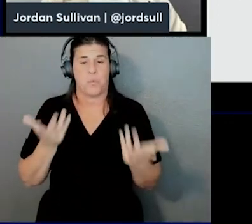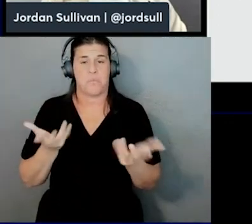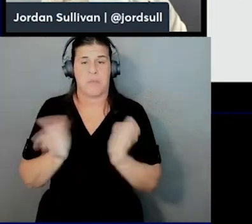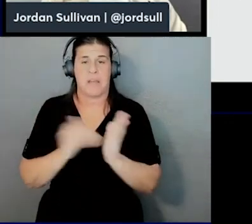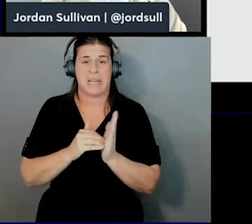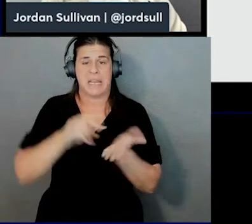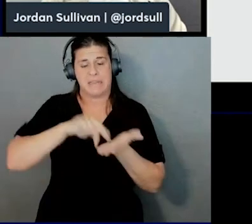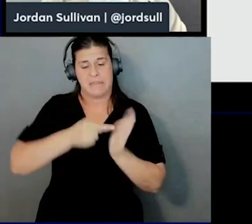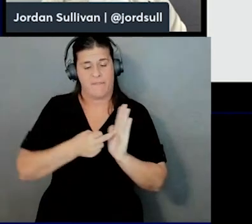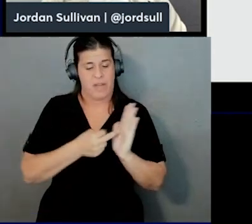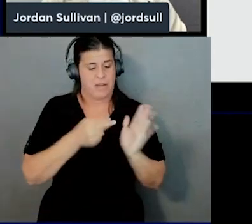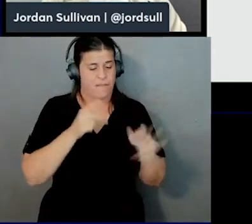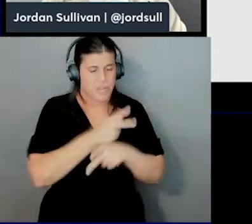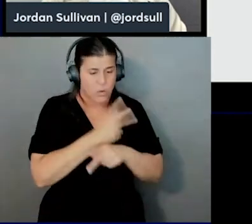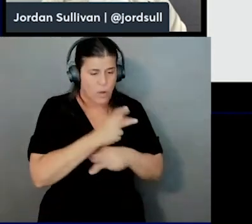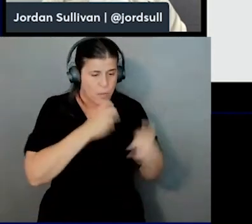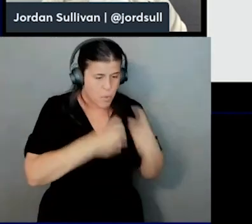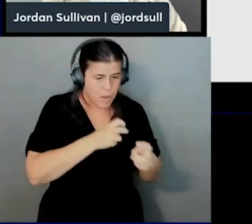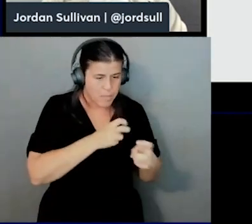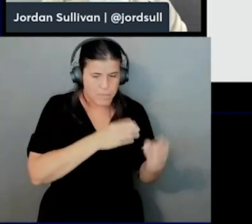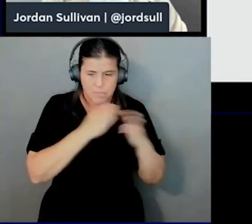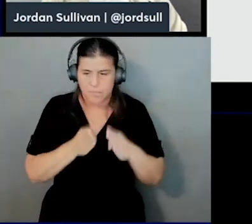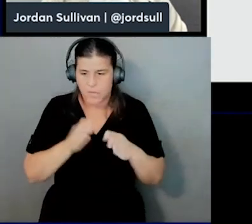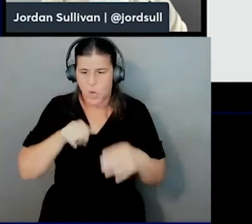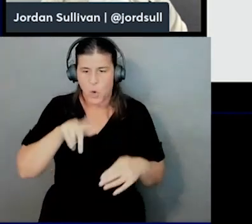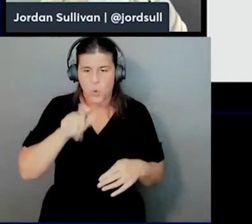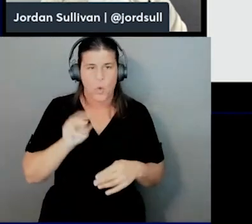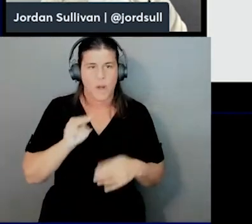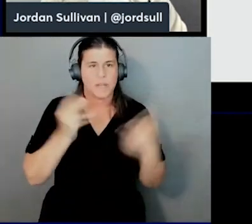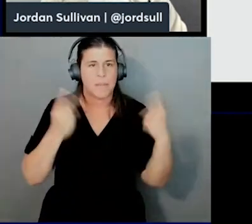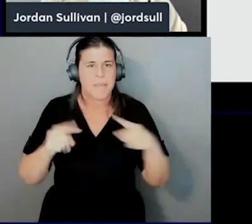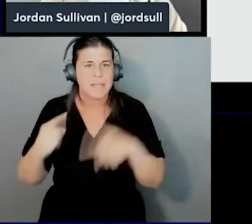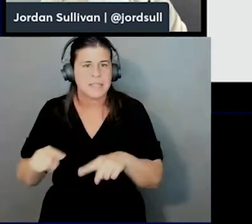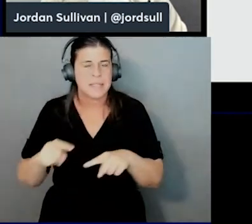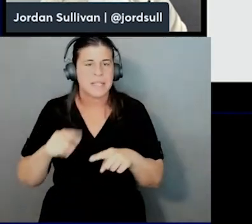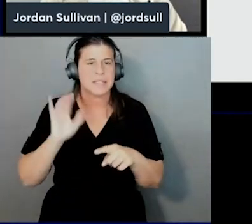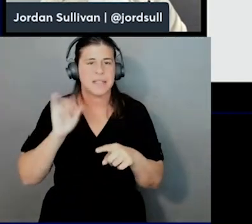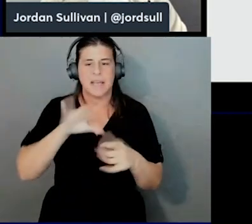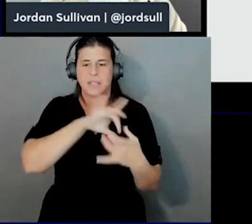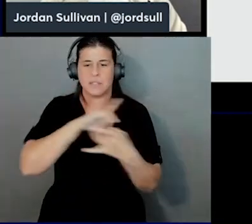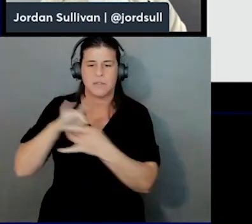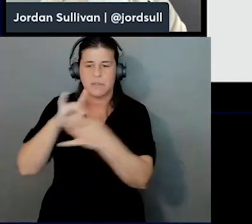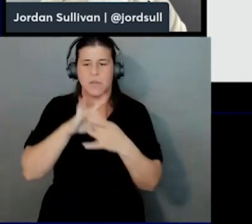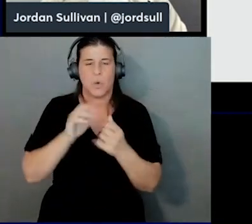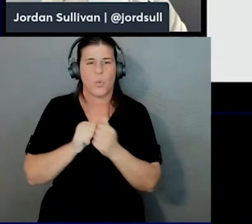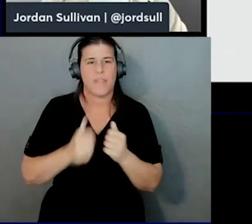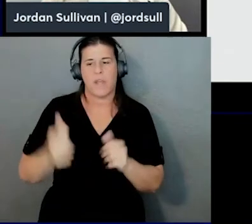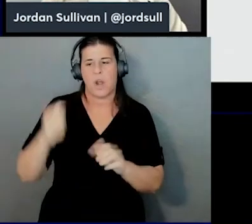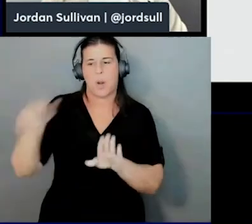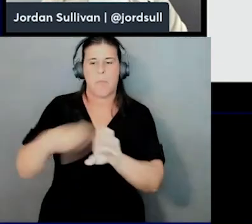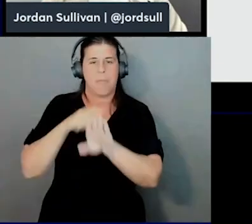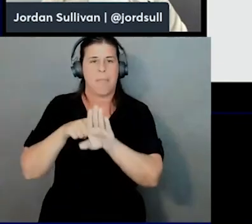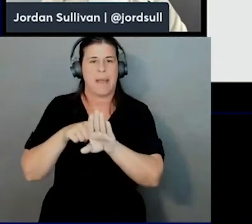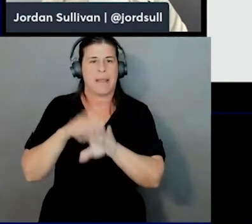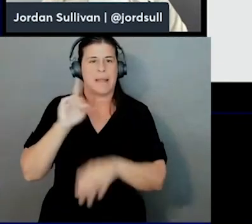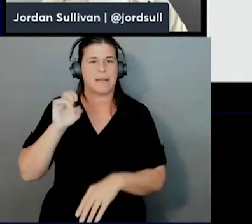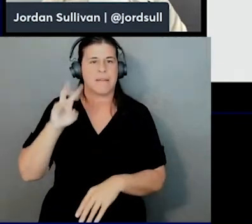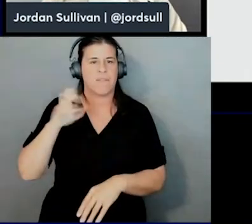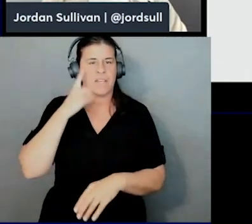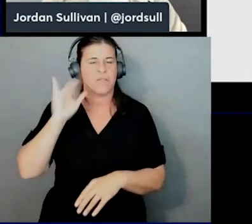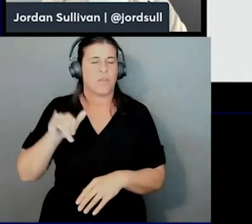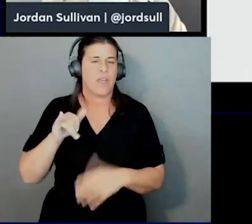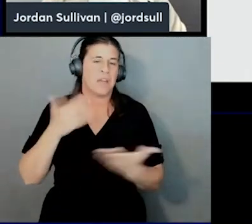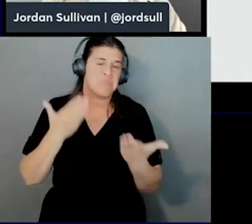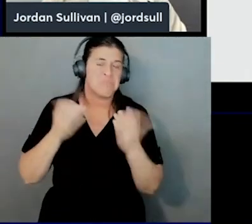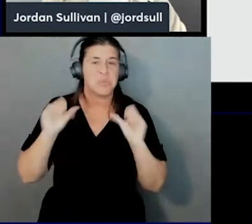problem, define quantum instance, which is a wrapper around our backends or devices. You call it